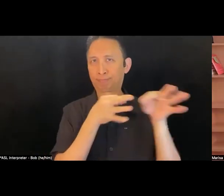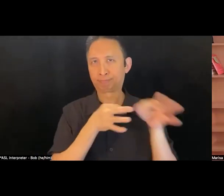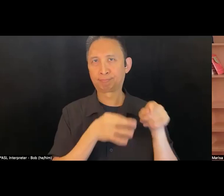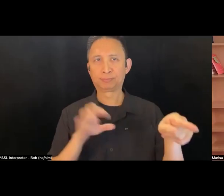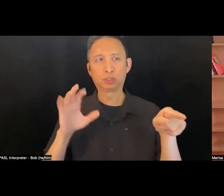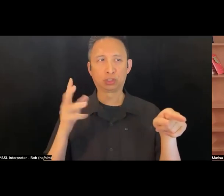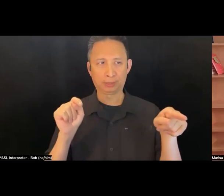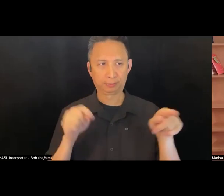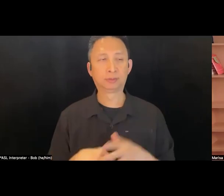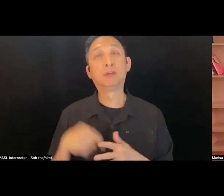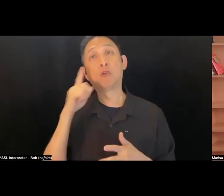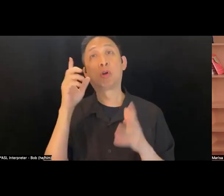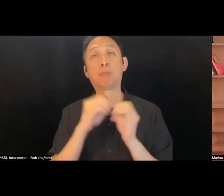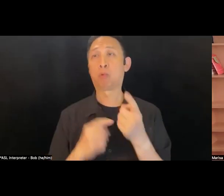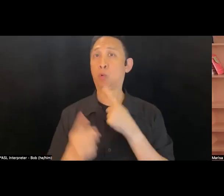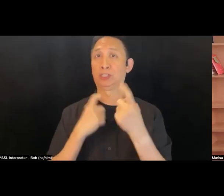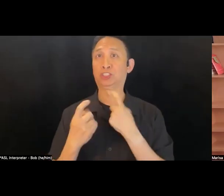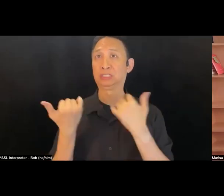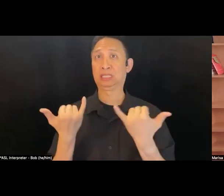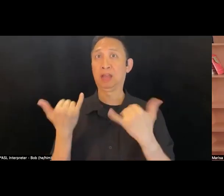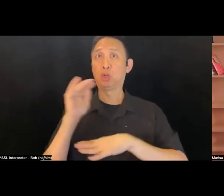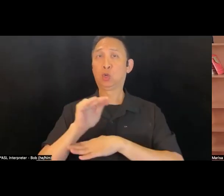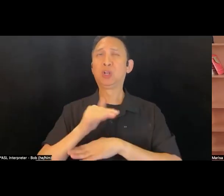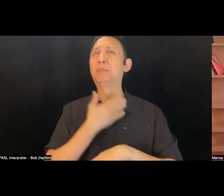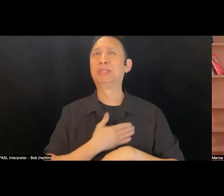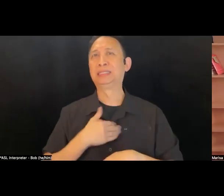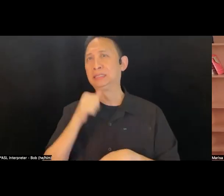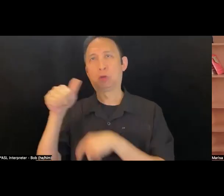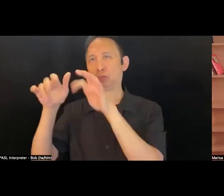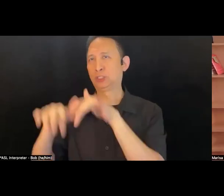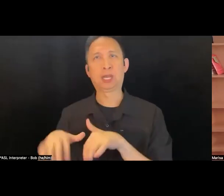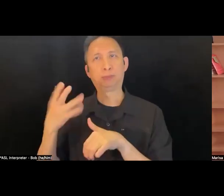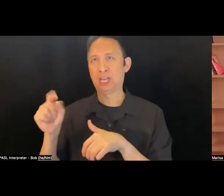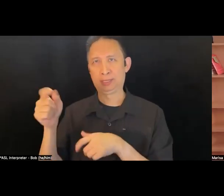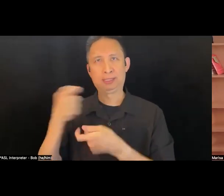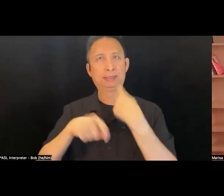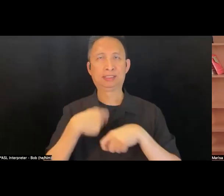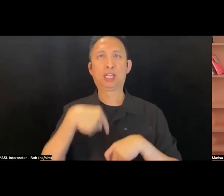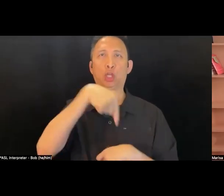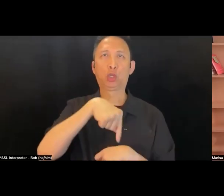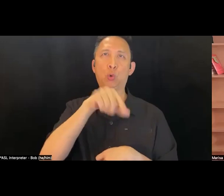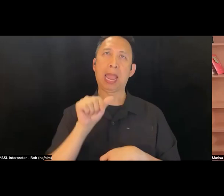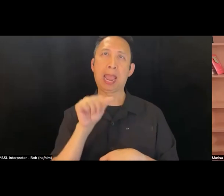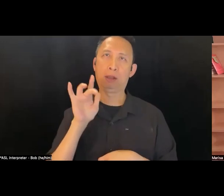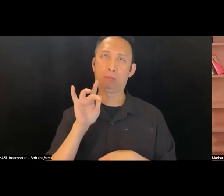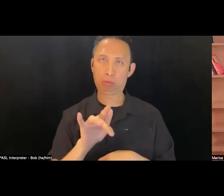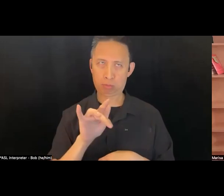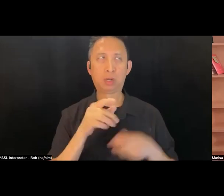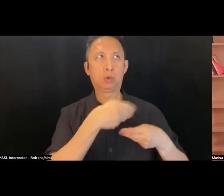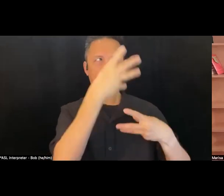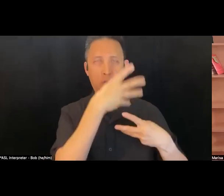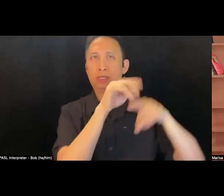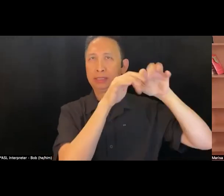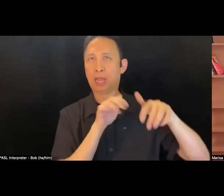this afternoon, we ask that you please use the Q&A button at the bottom of your screen. Feel free to use the chat to talk with each